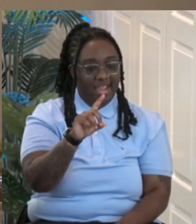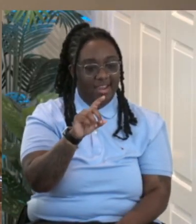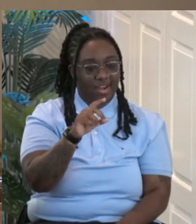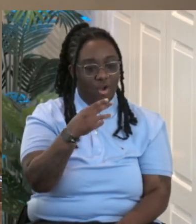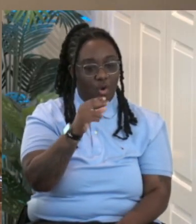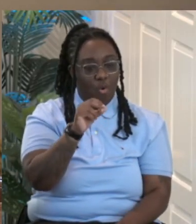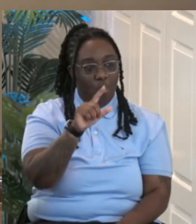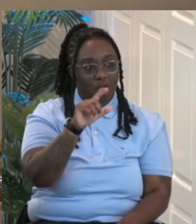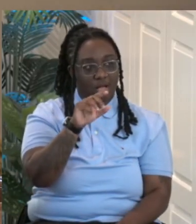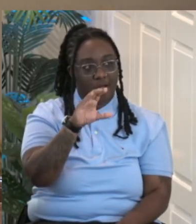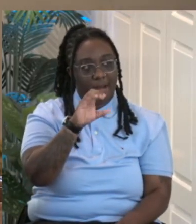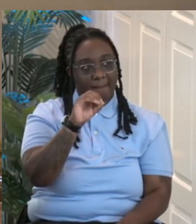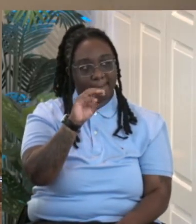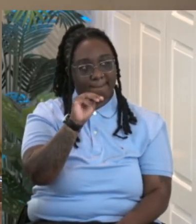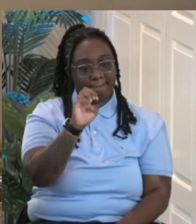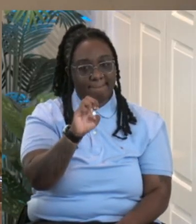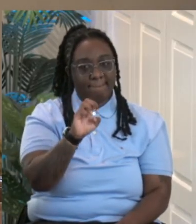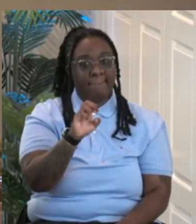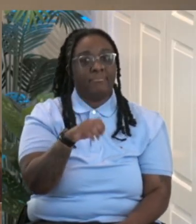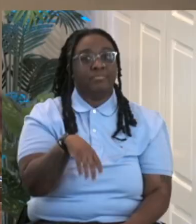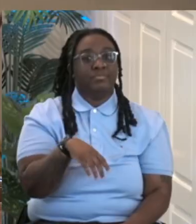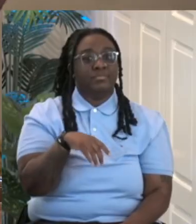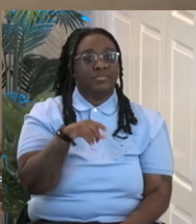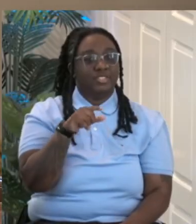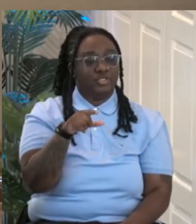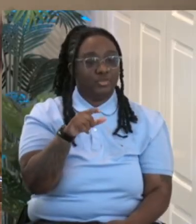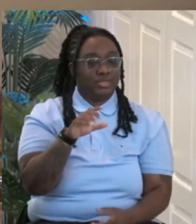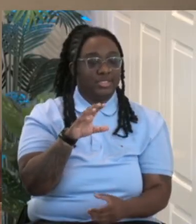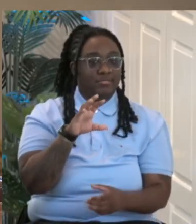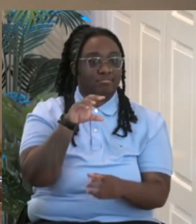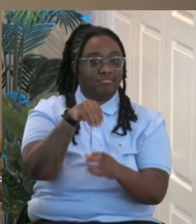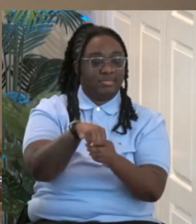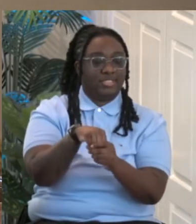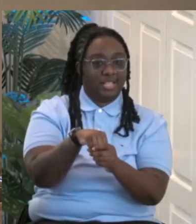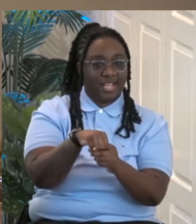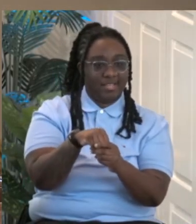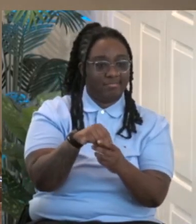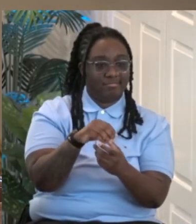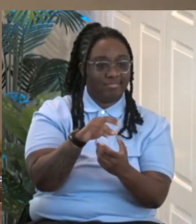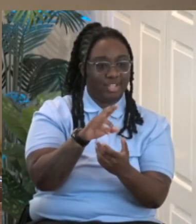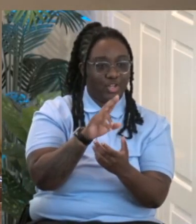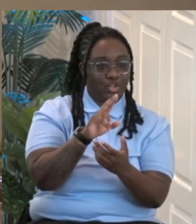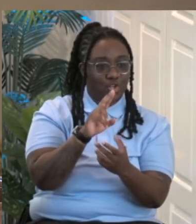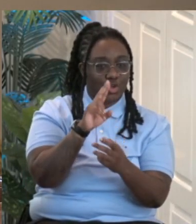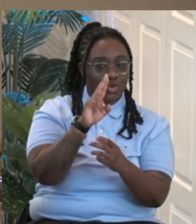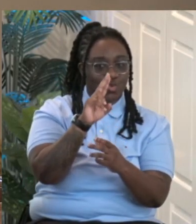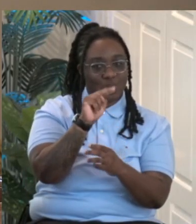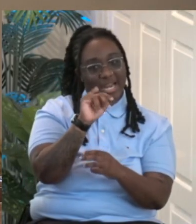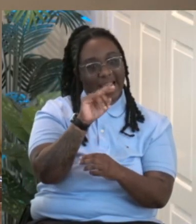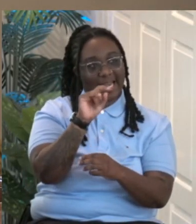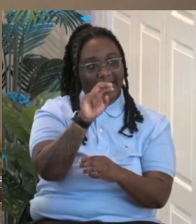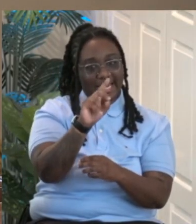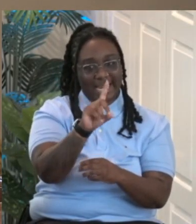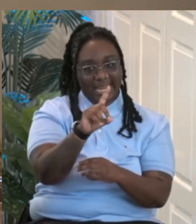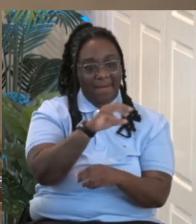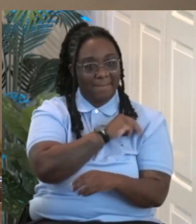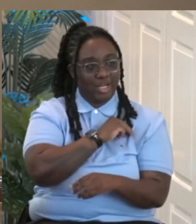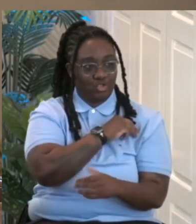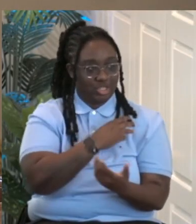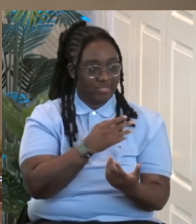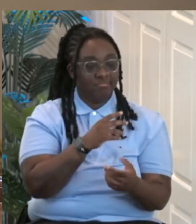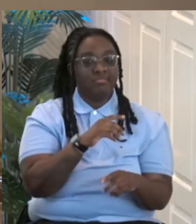of Canterbury Center for United Ministry, that's now called the Little Blue House. And all the misfits and the